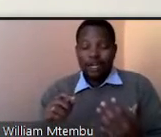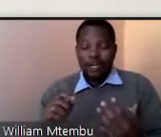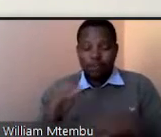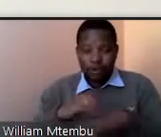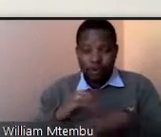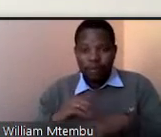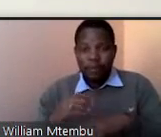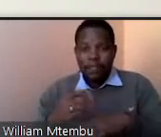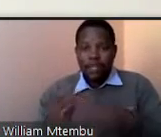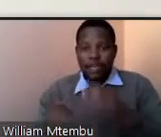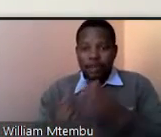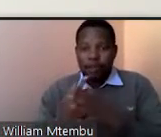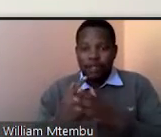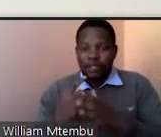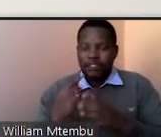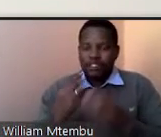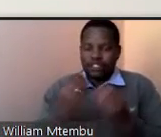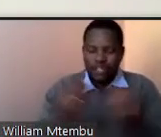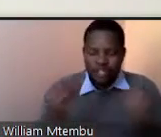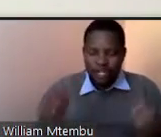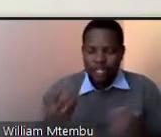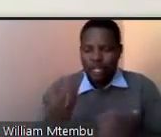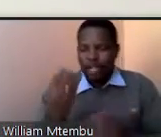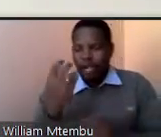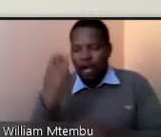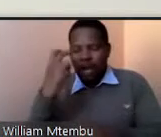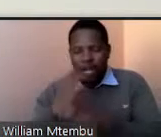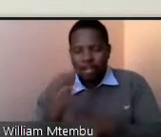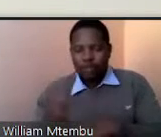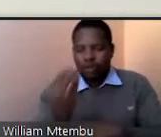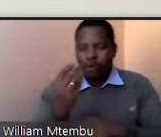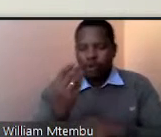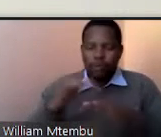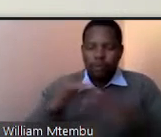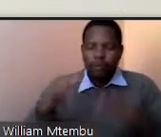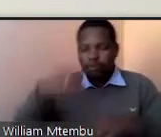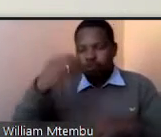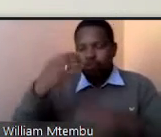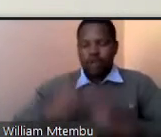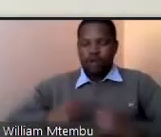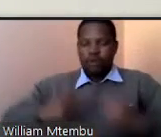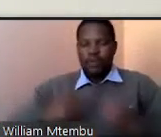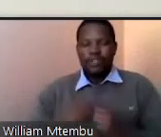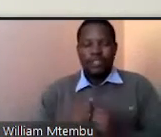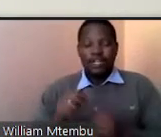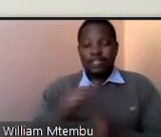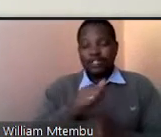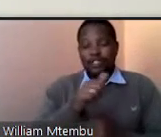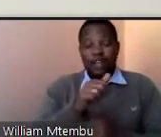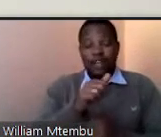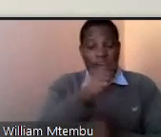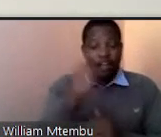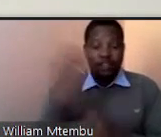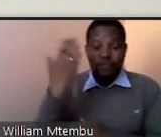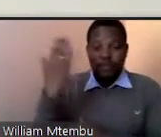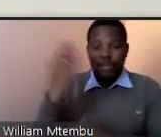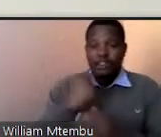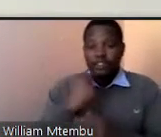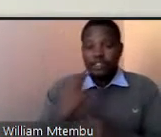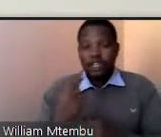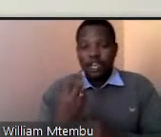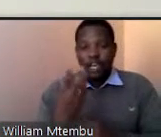the children are stunted and people are obese. And some speakers mentioned that there is a choice